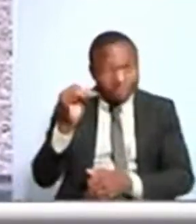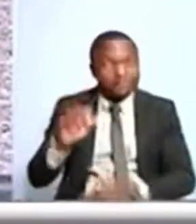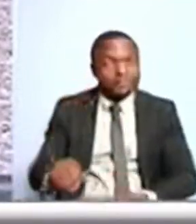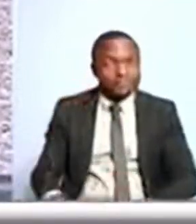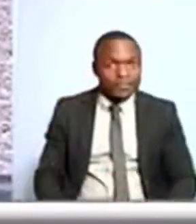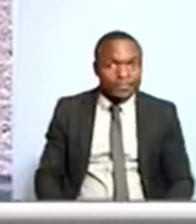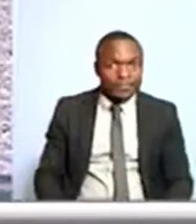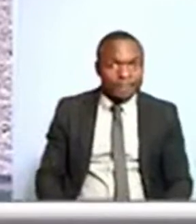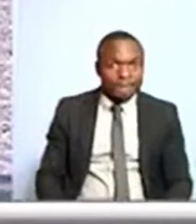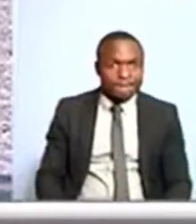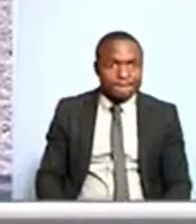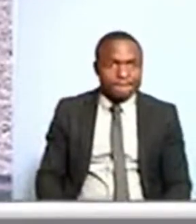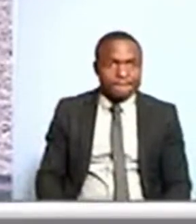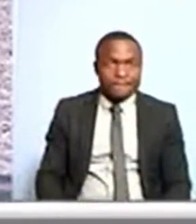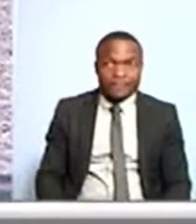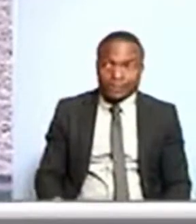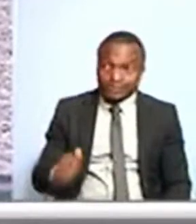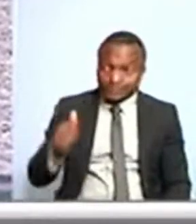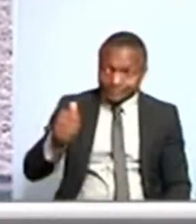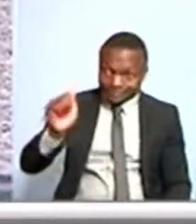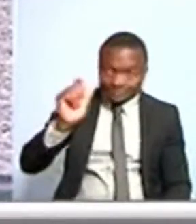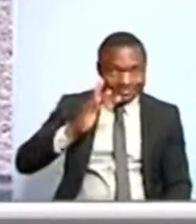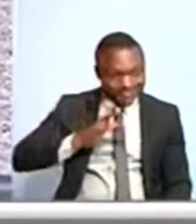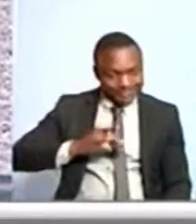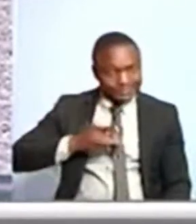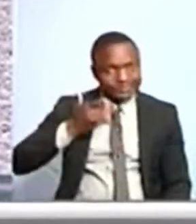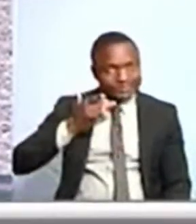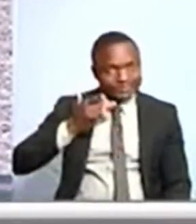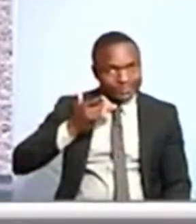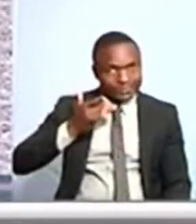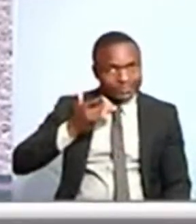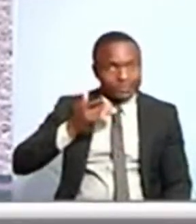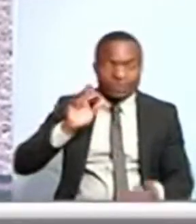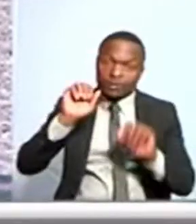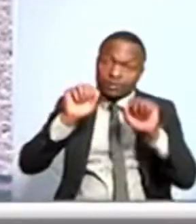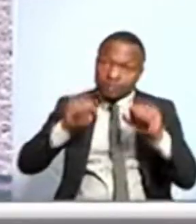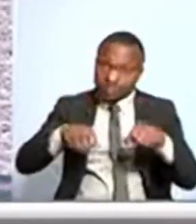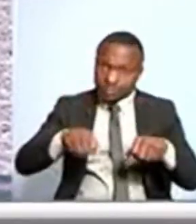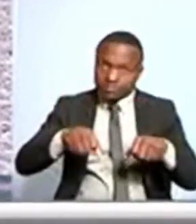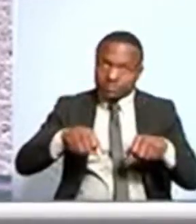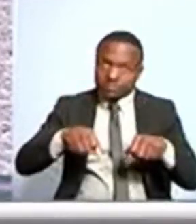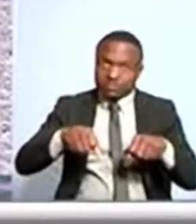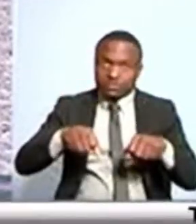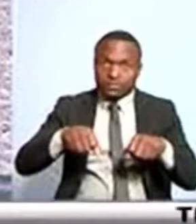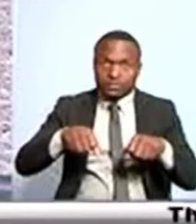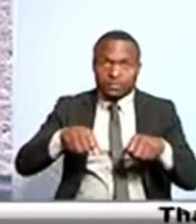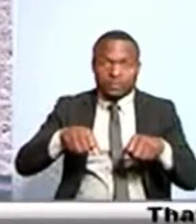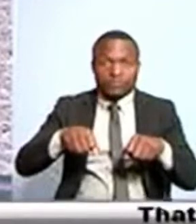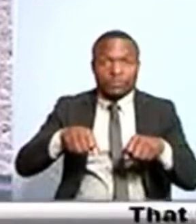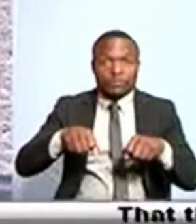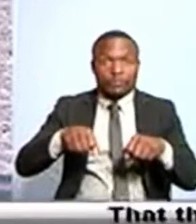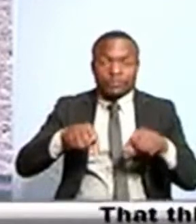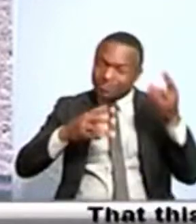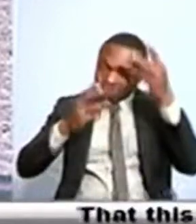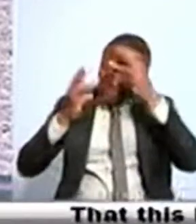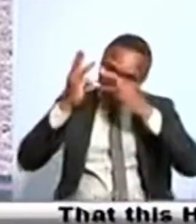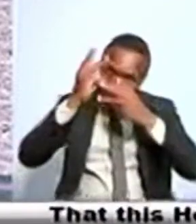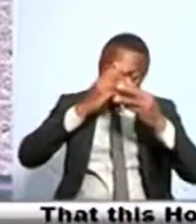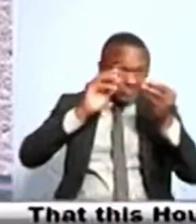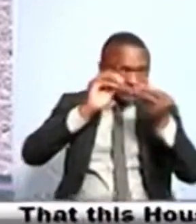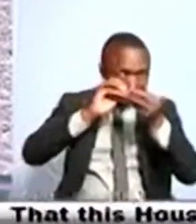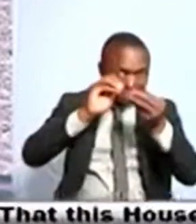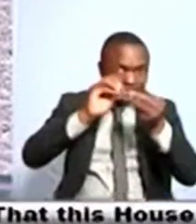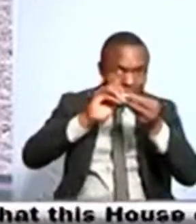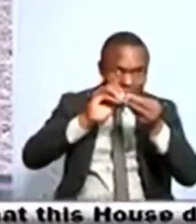Madam Speaker, I feel we should take great concern is the